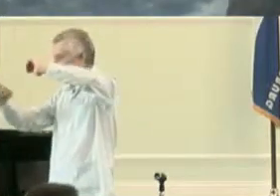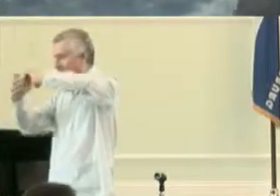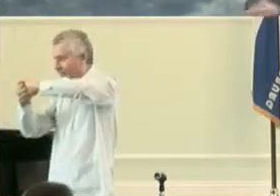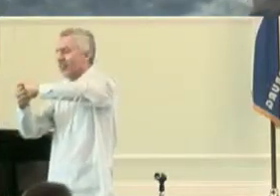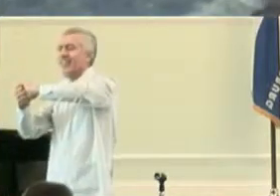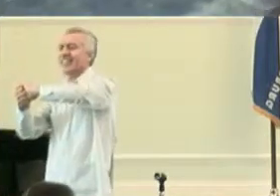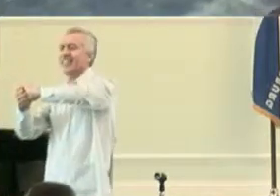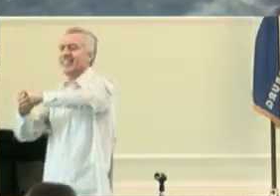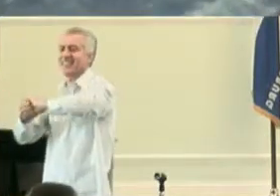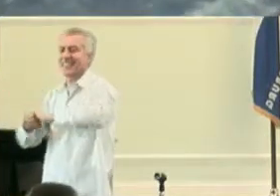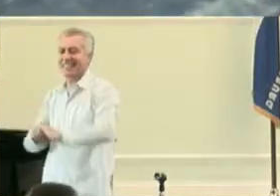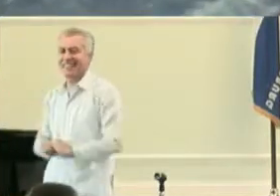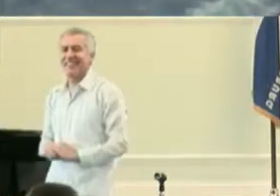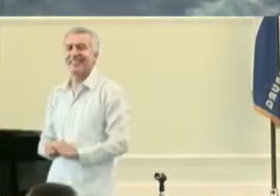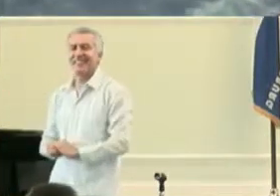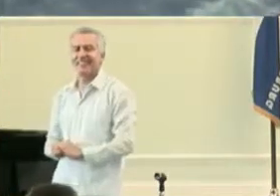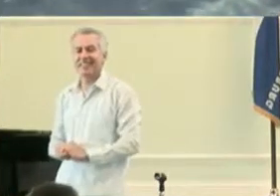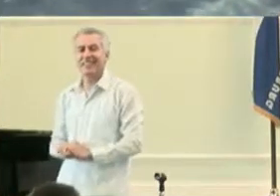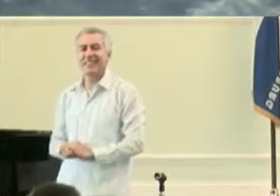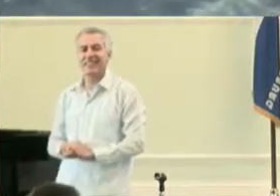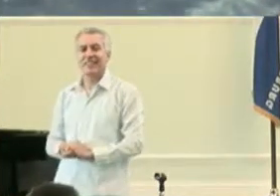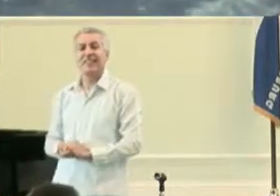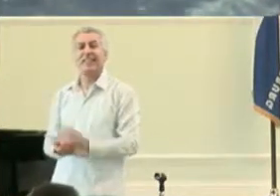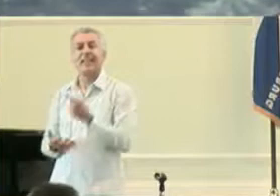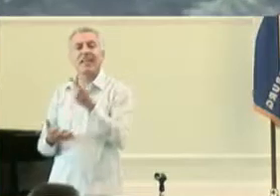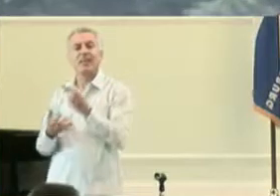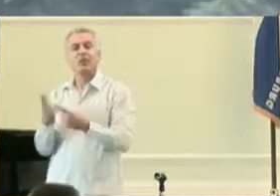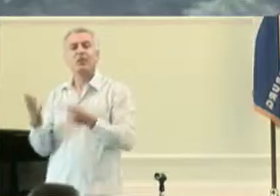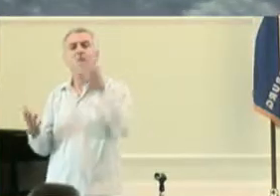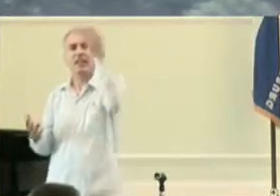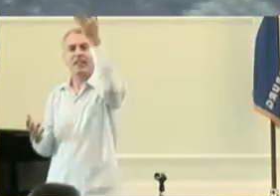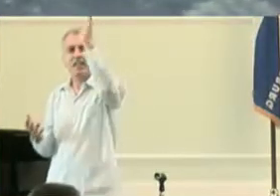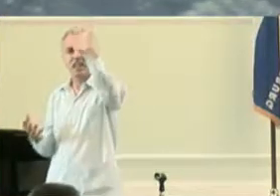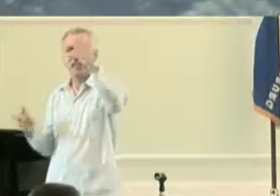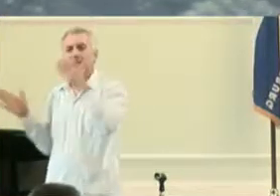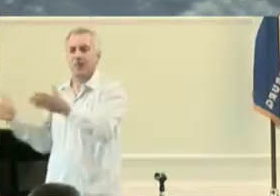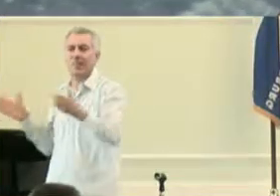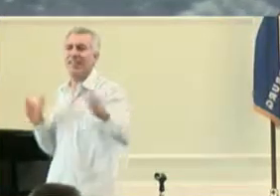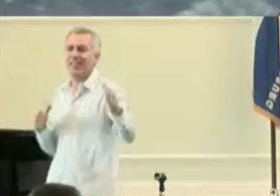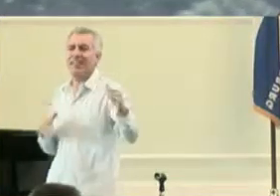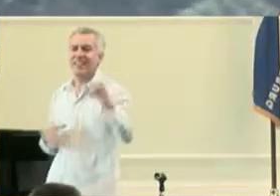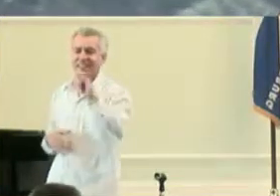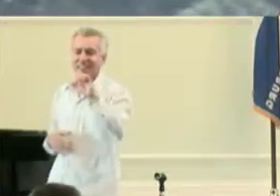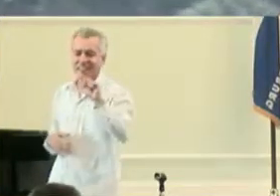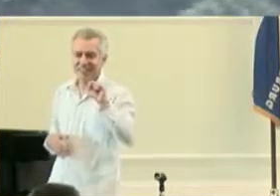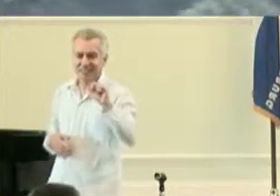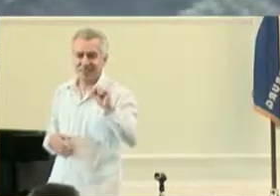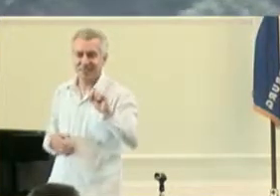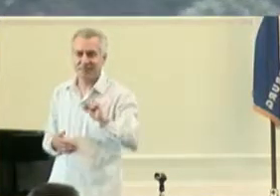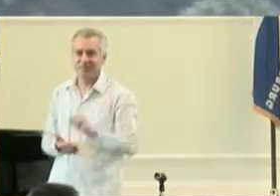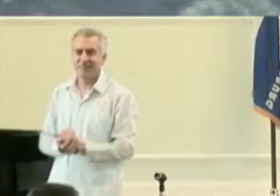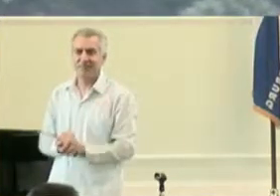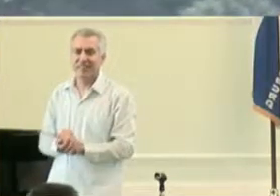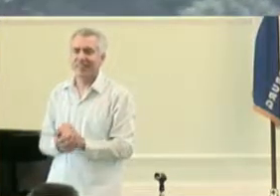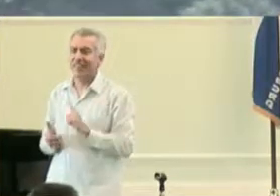this is why God got his people out of Egypt, so that they could serve